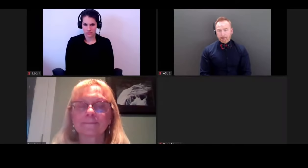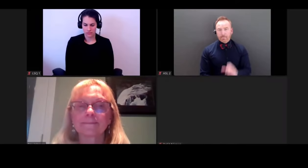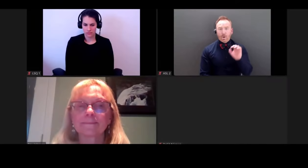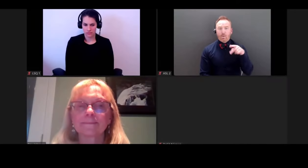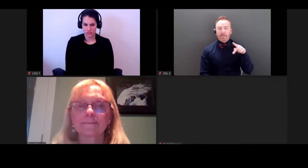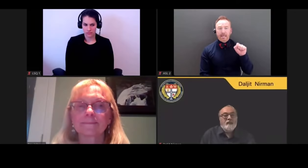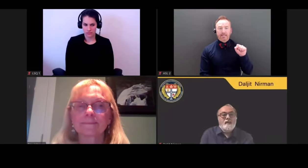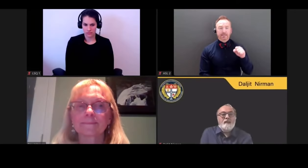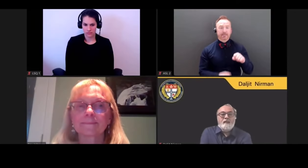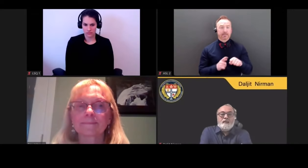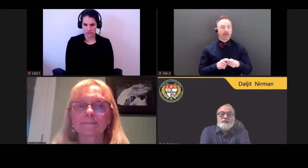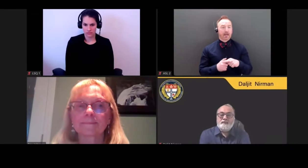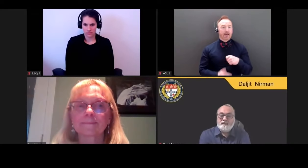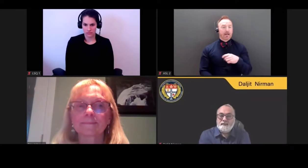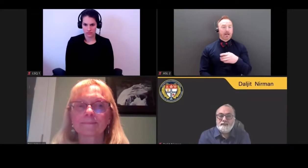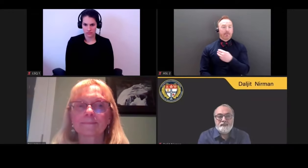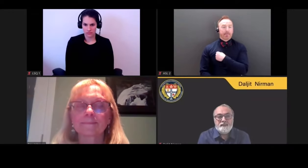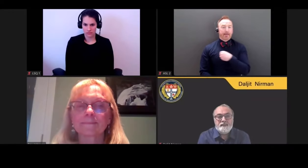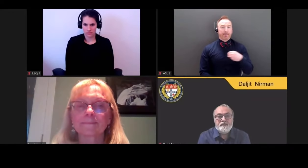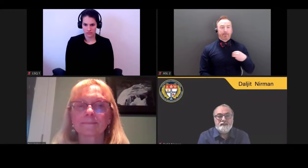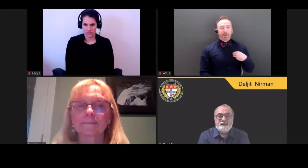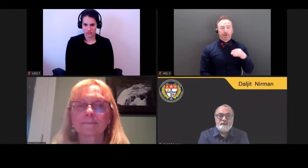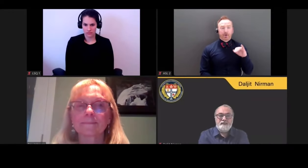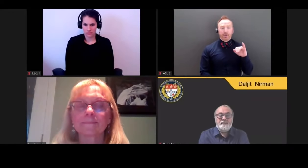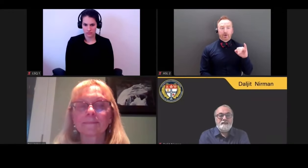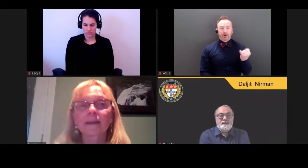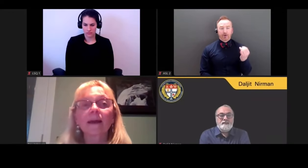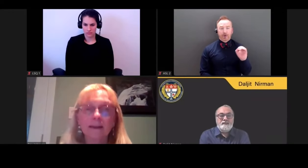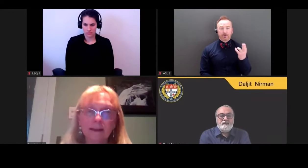Member Johnson, followed by Member Smallwood.